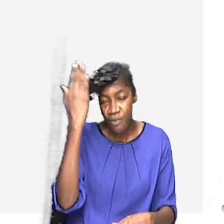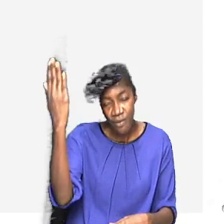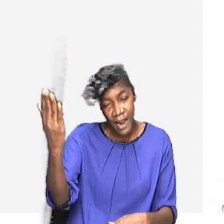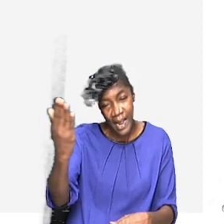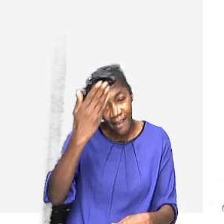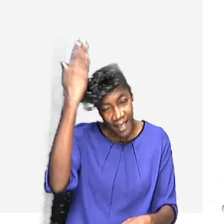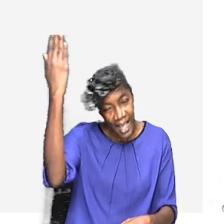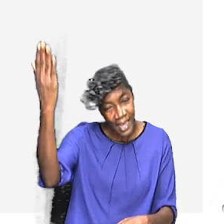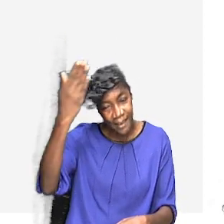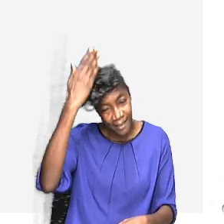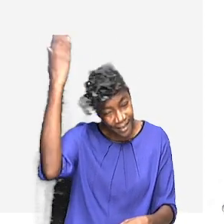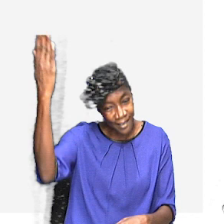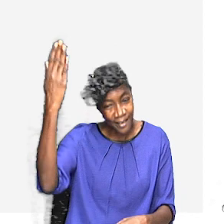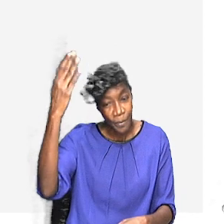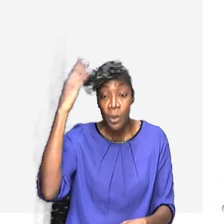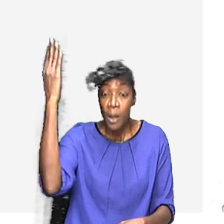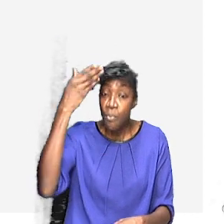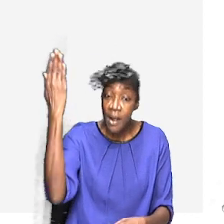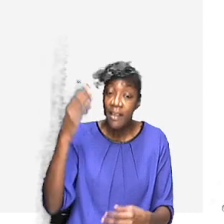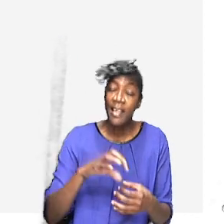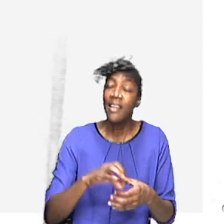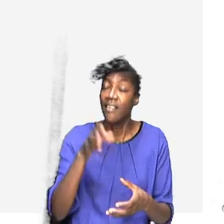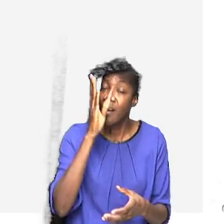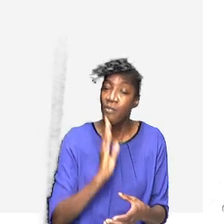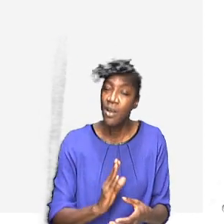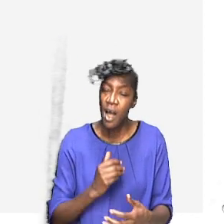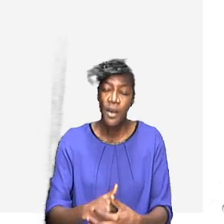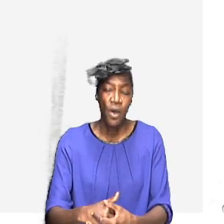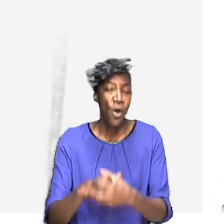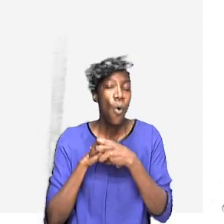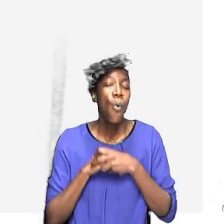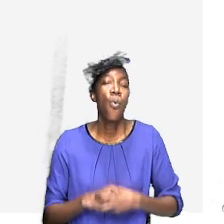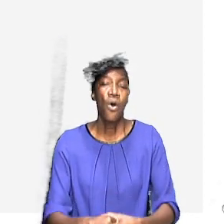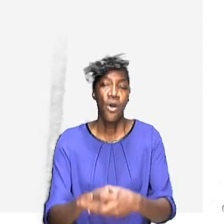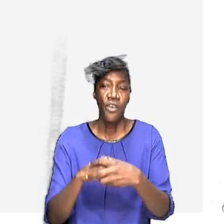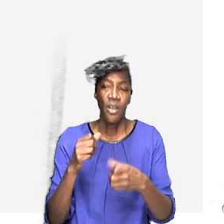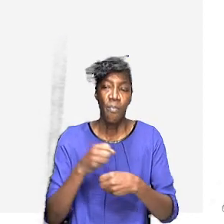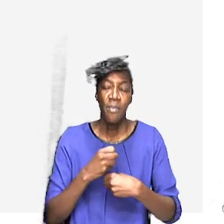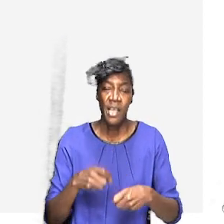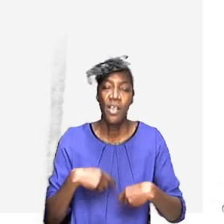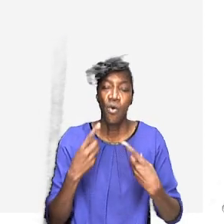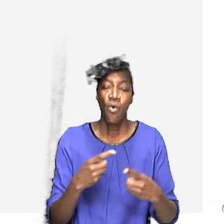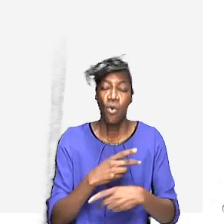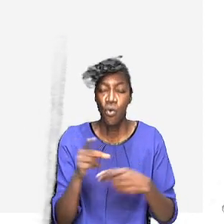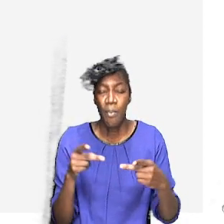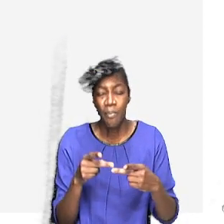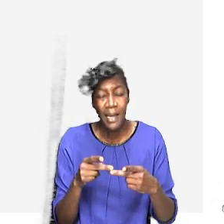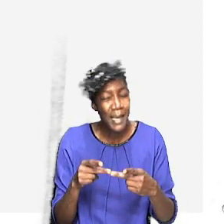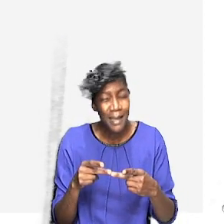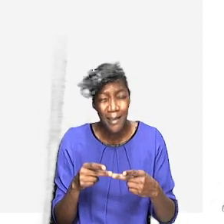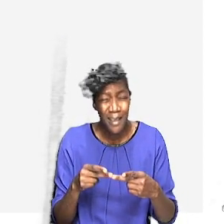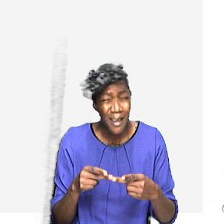something about the presence of God. The presence of God, worship, allows us to get to a place where it will blow your mind.